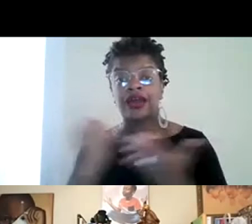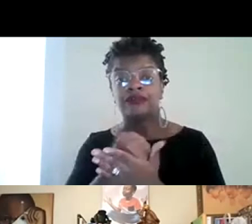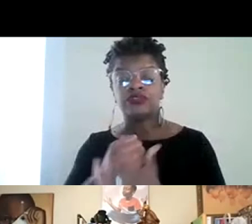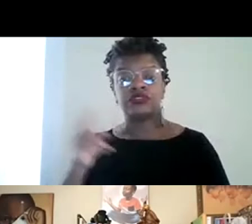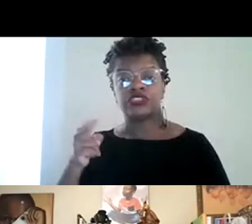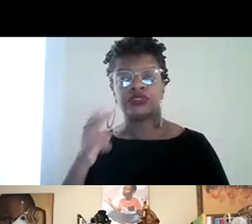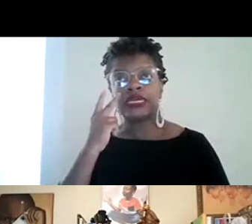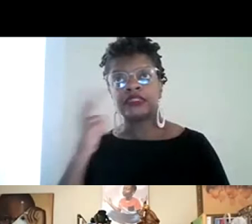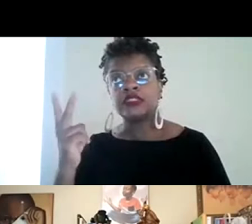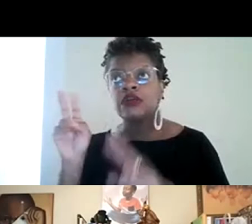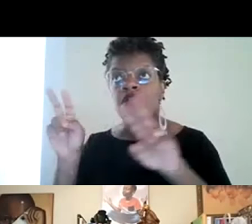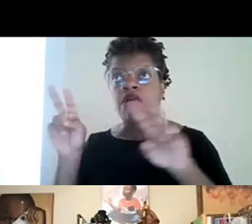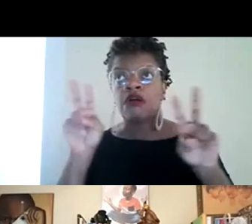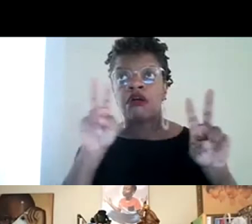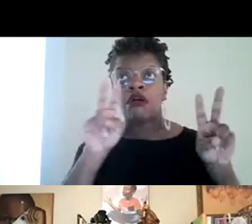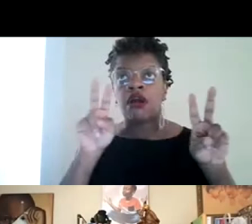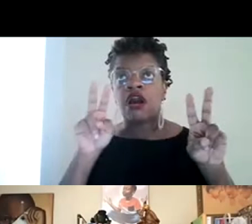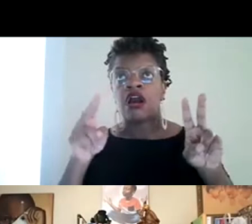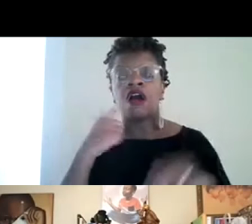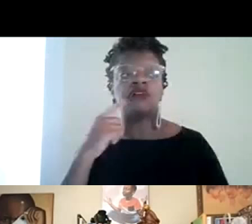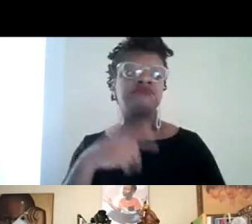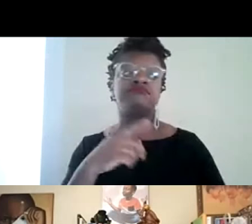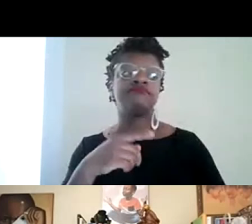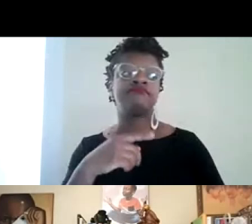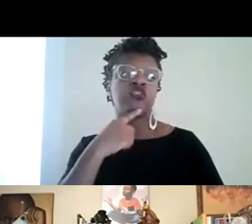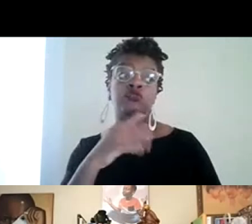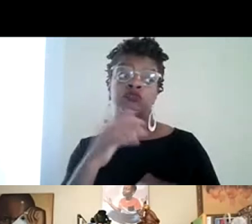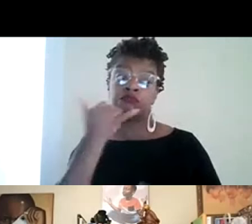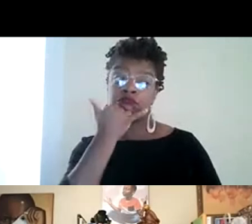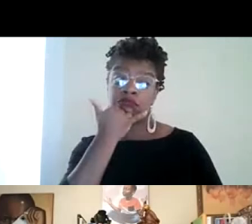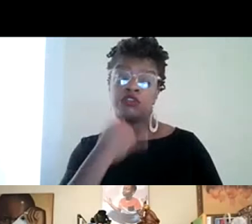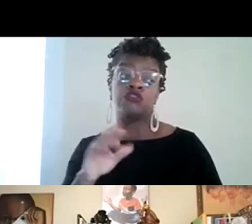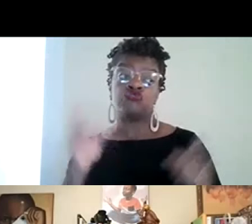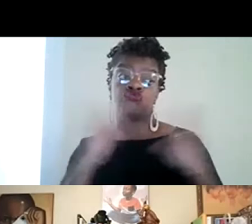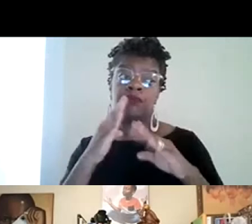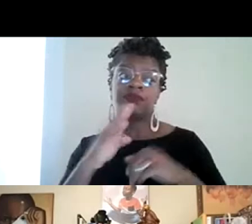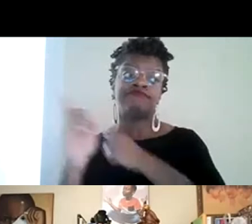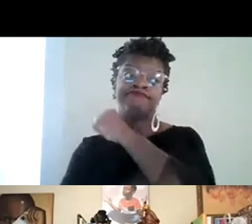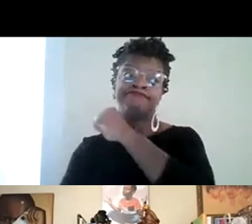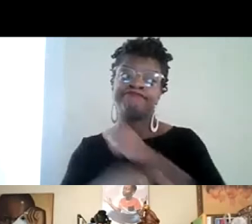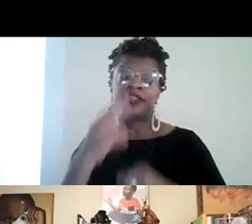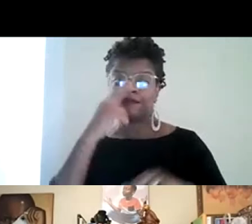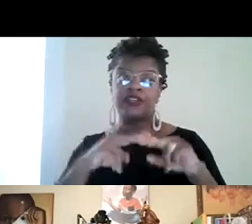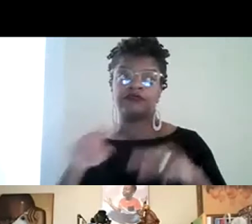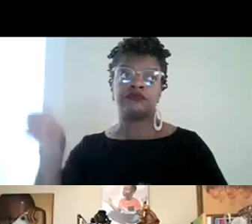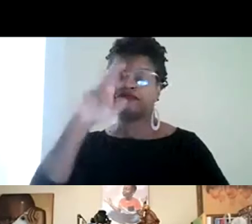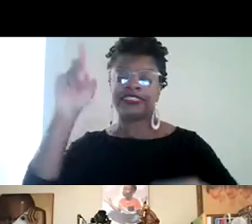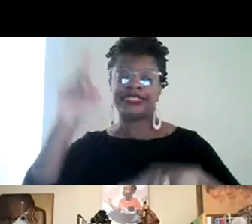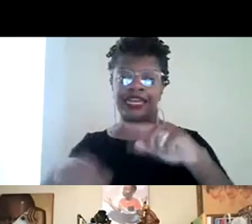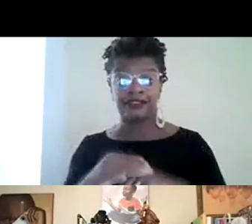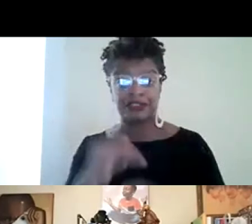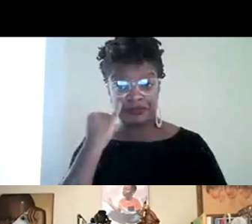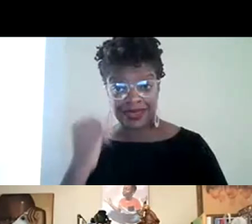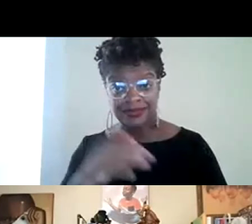and be denied that in part because of policies around behavior? And it's important to understand that